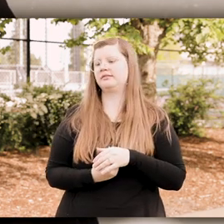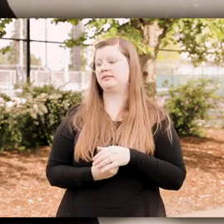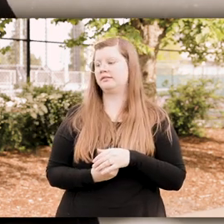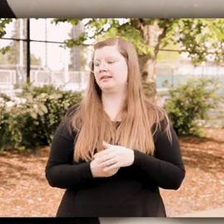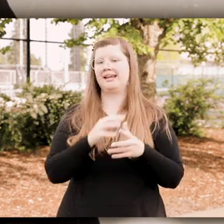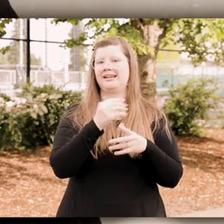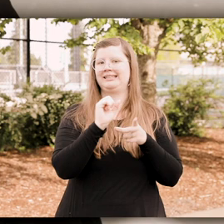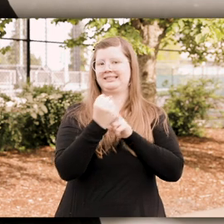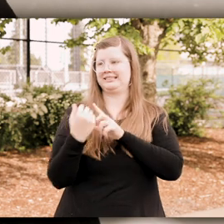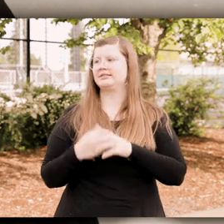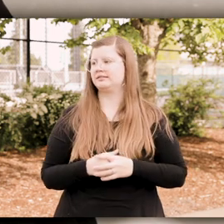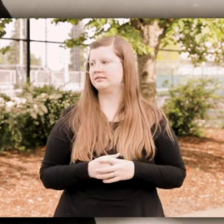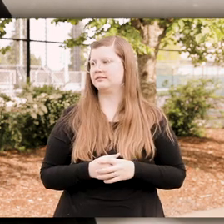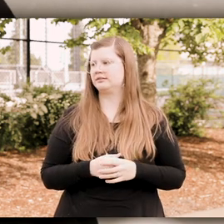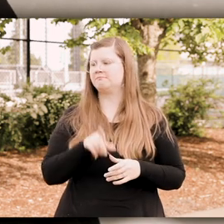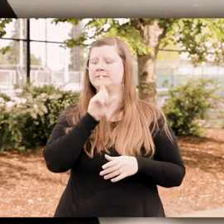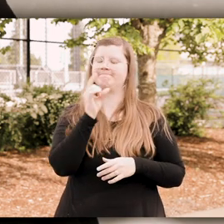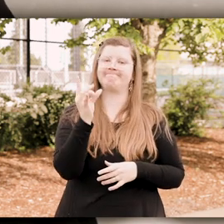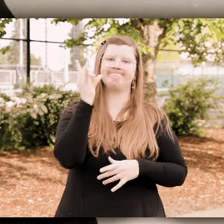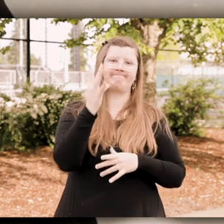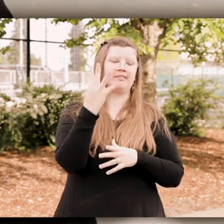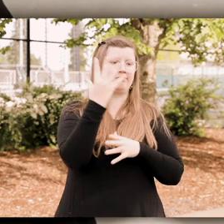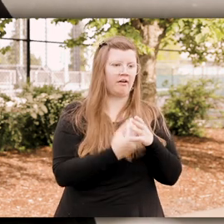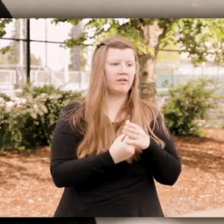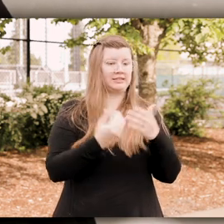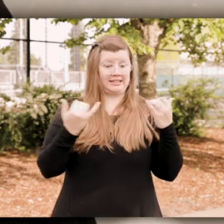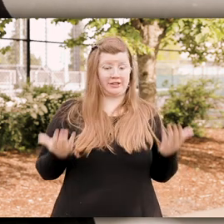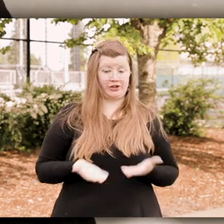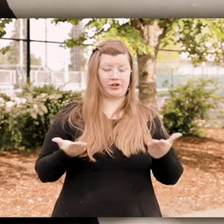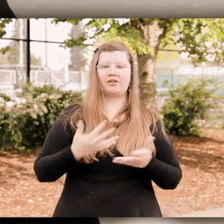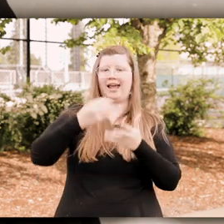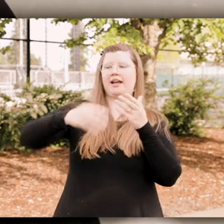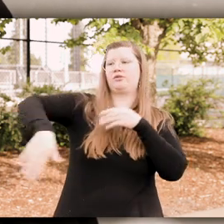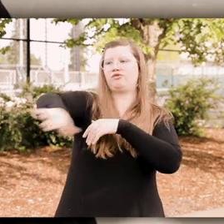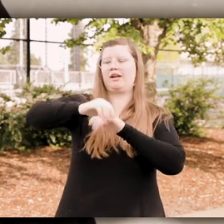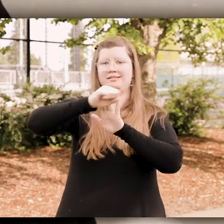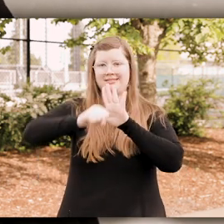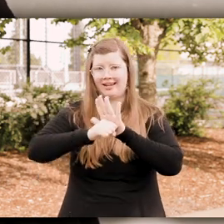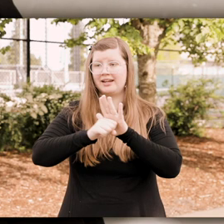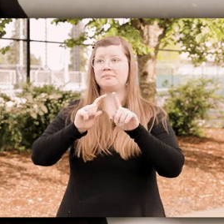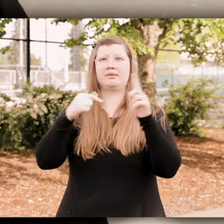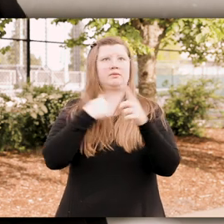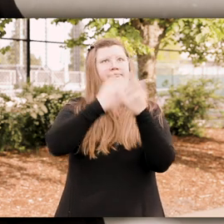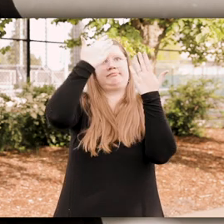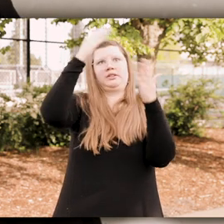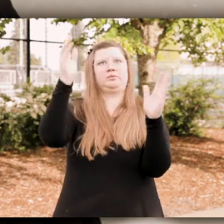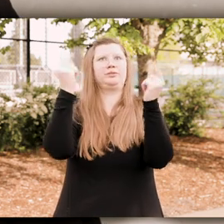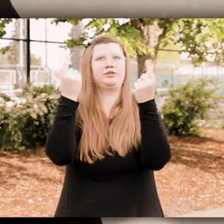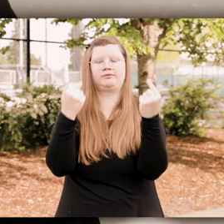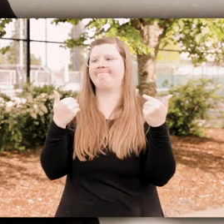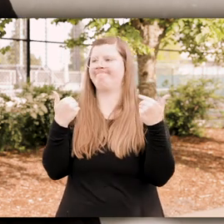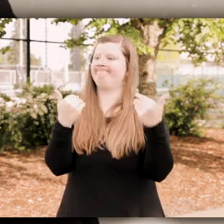town and across the state, but we faced the unknown when it was truly unknown, stood